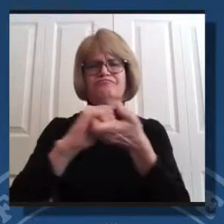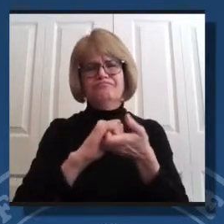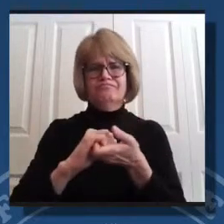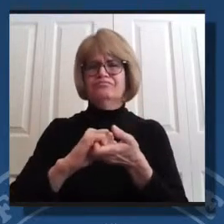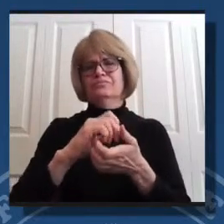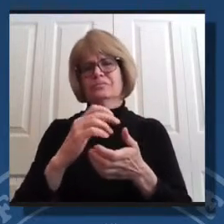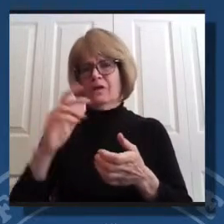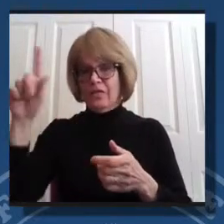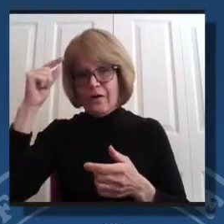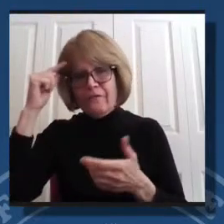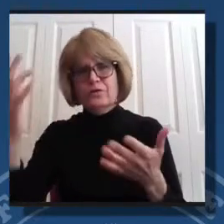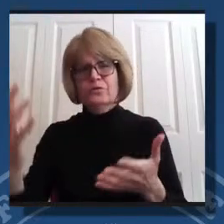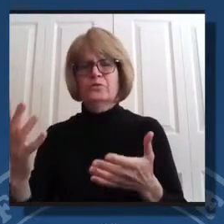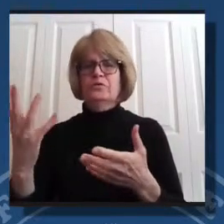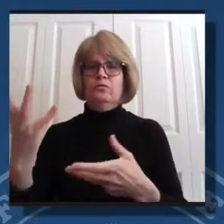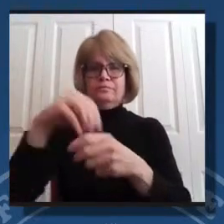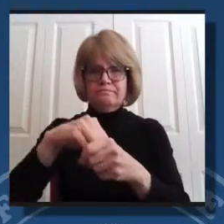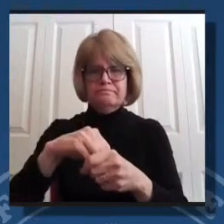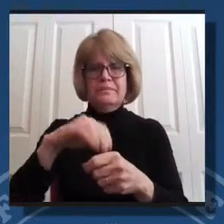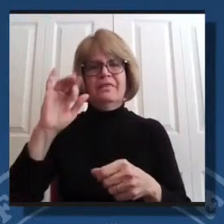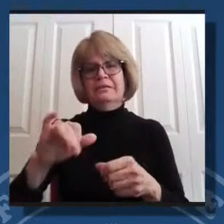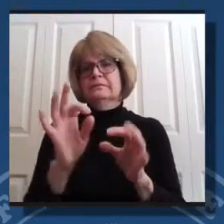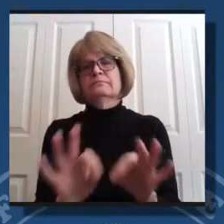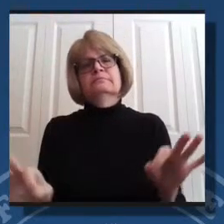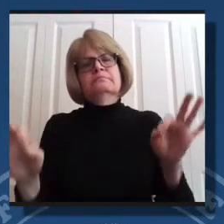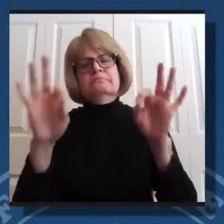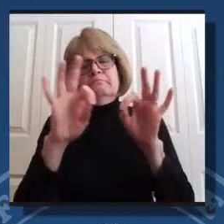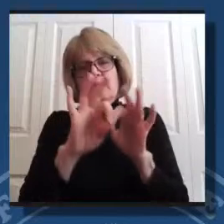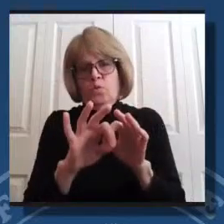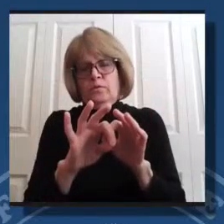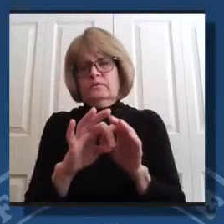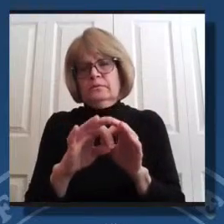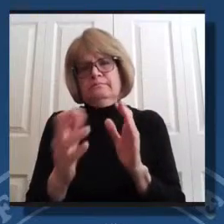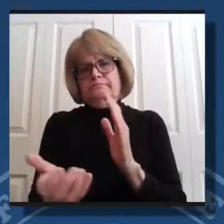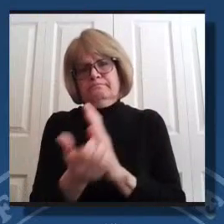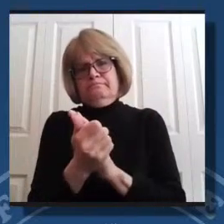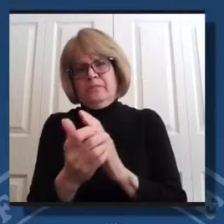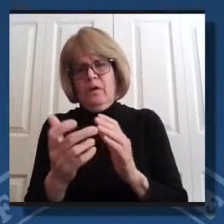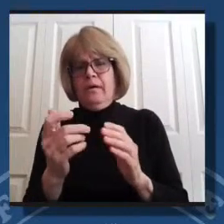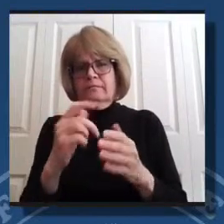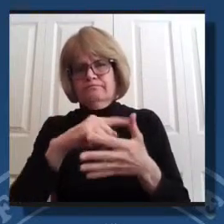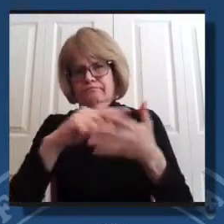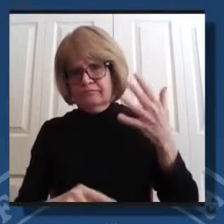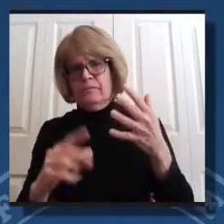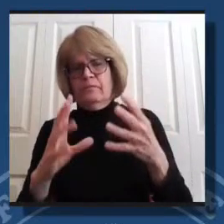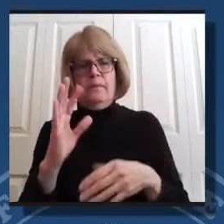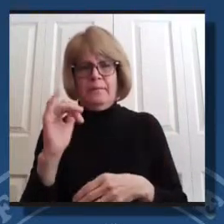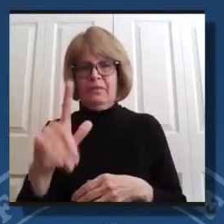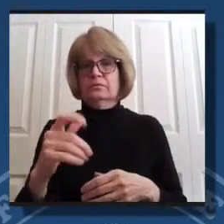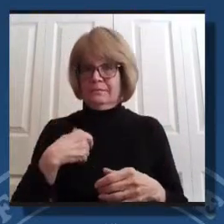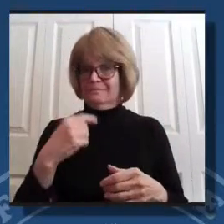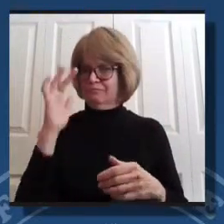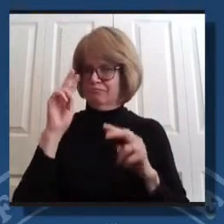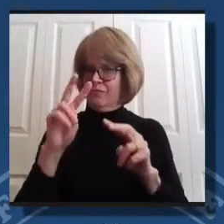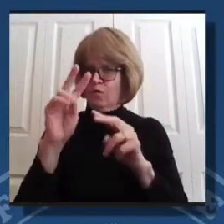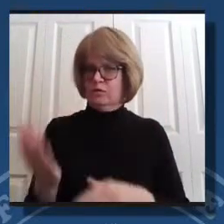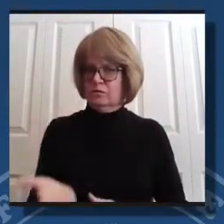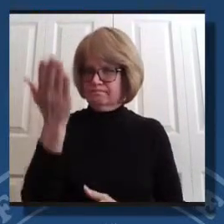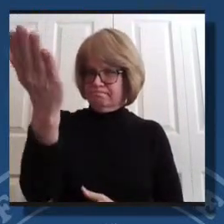to the governor for including it in this very important package, and I really look forward to bringing it to the floor.